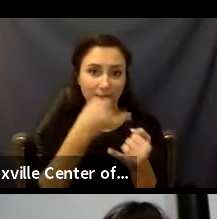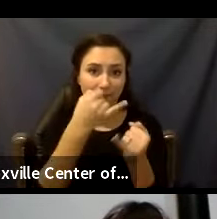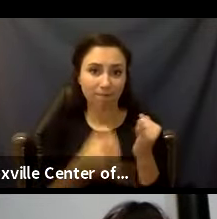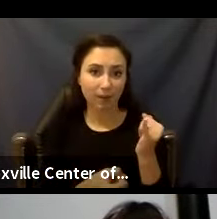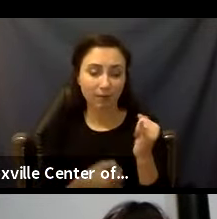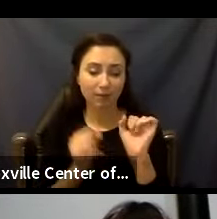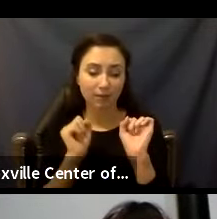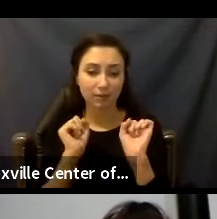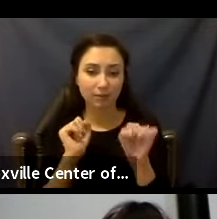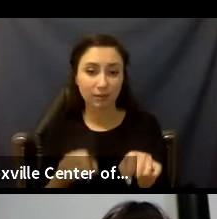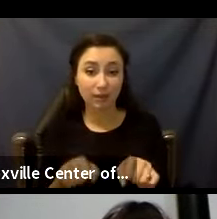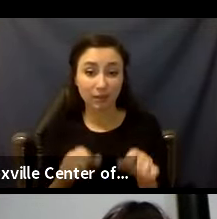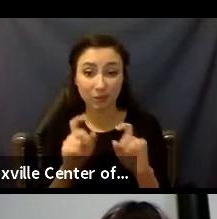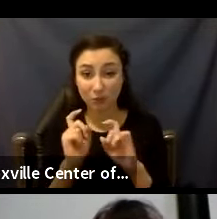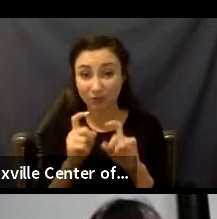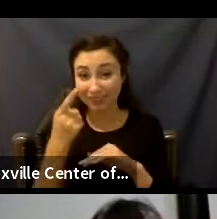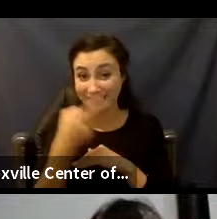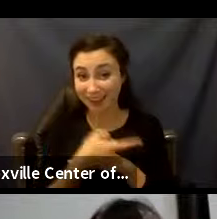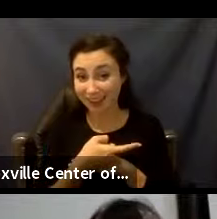can we give us a day?